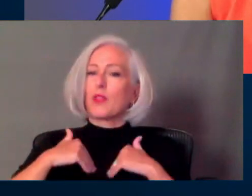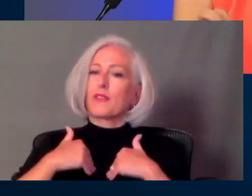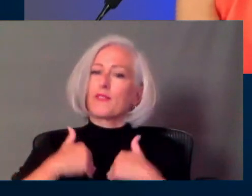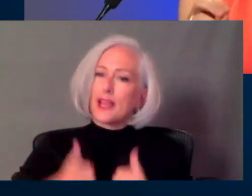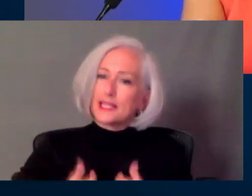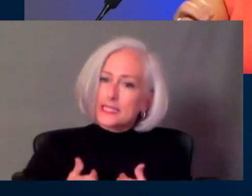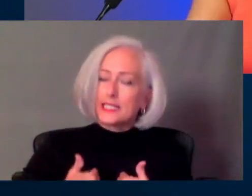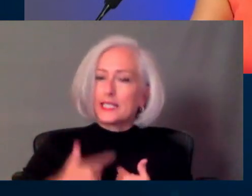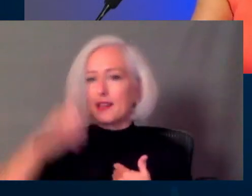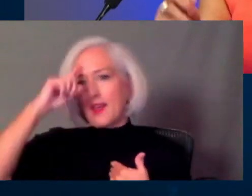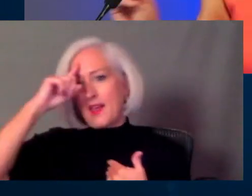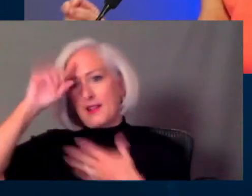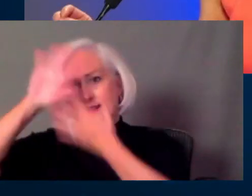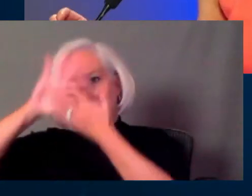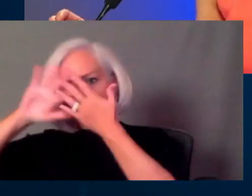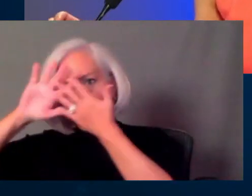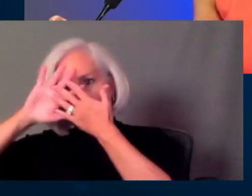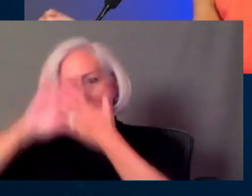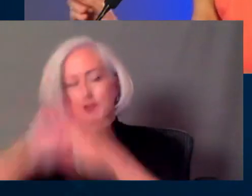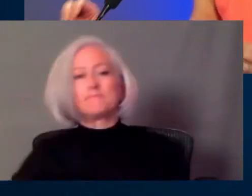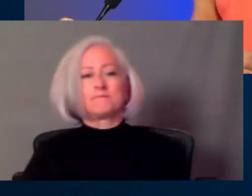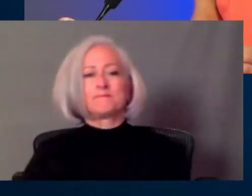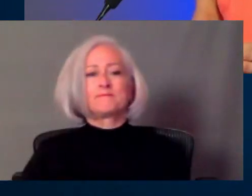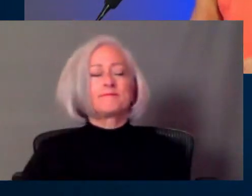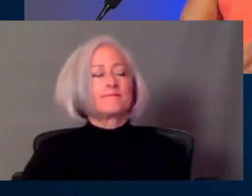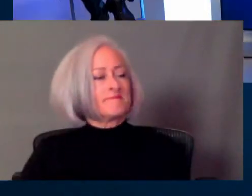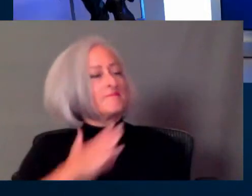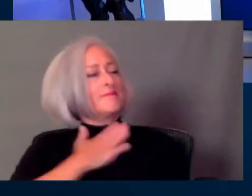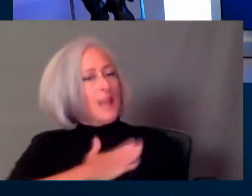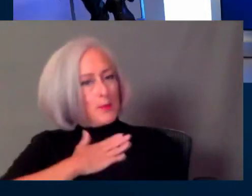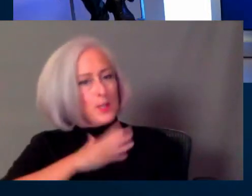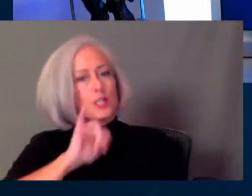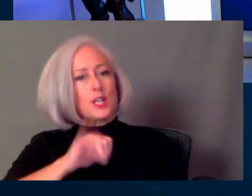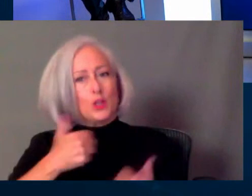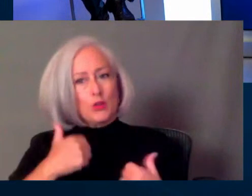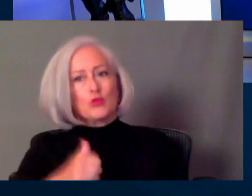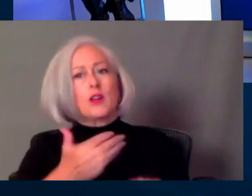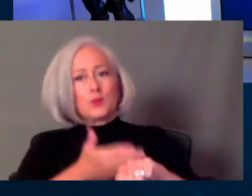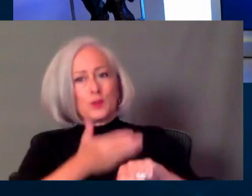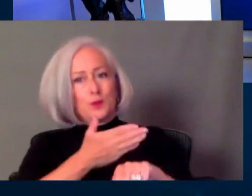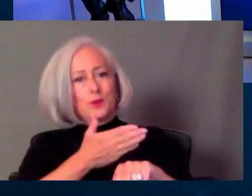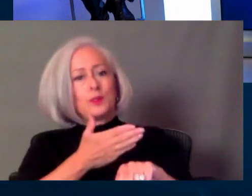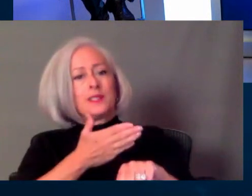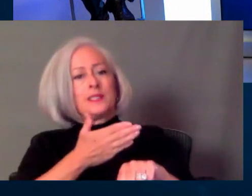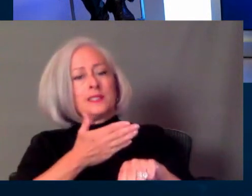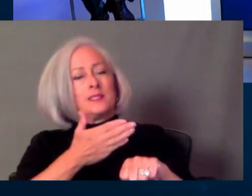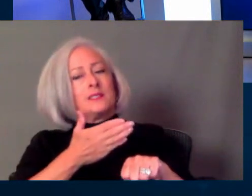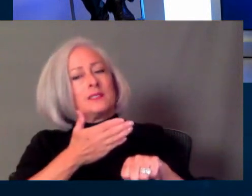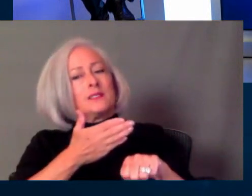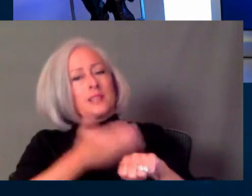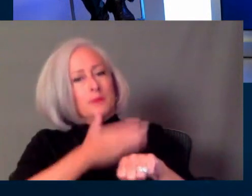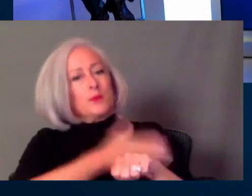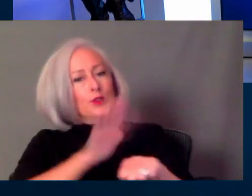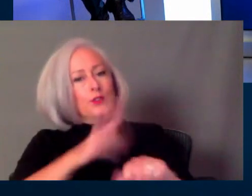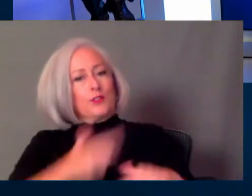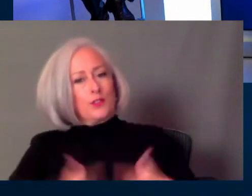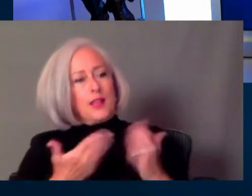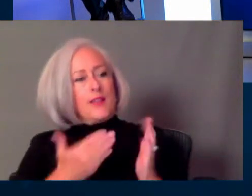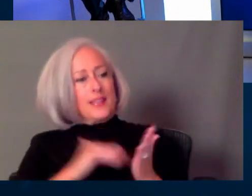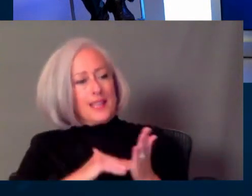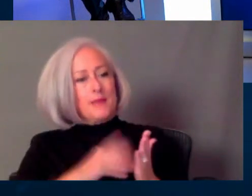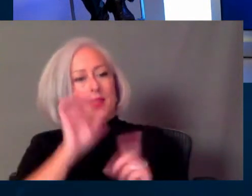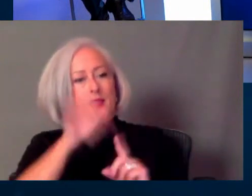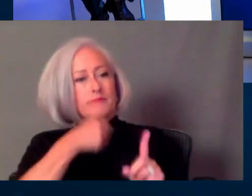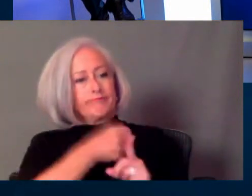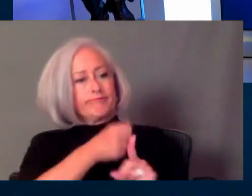real it is. And Amber, how long ago did you have COVID? I tested on October 30th of 2020